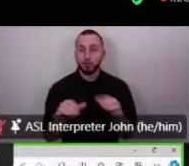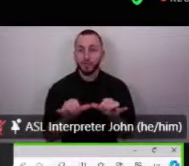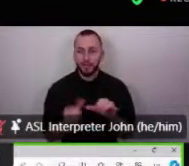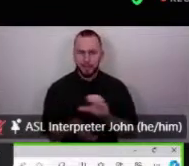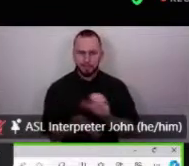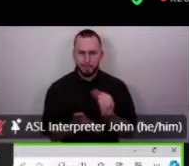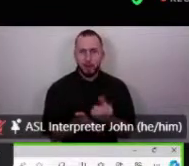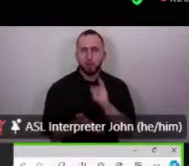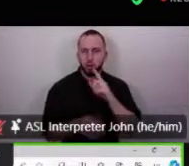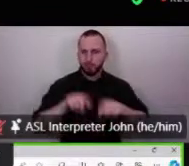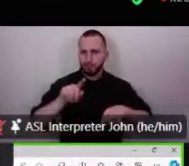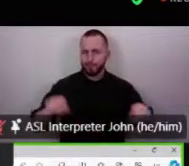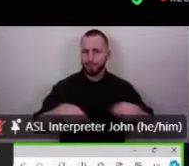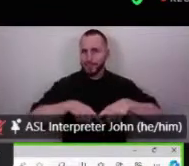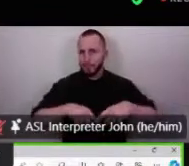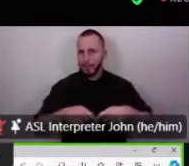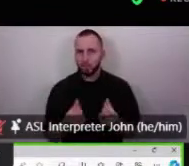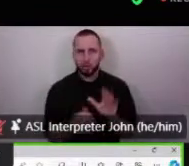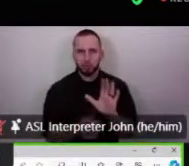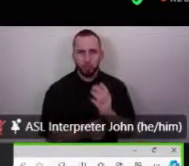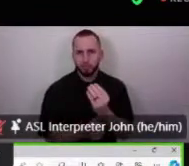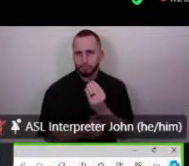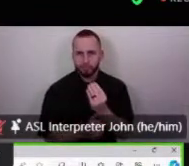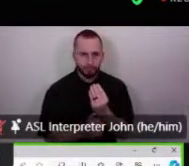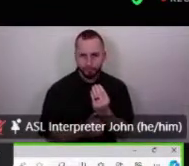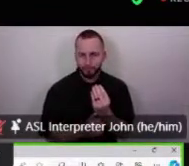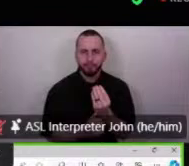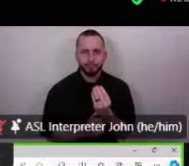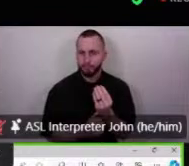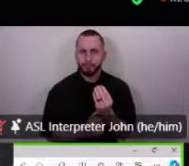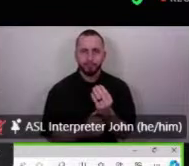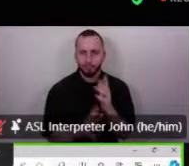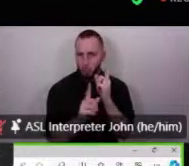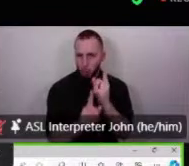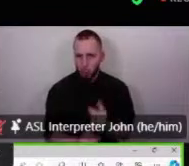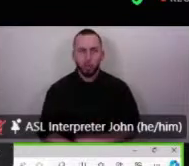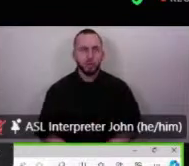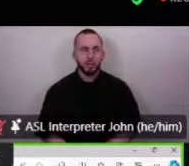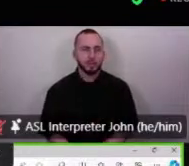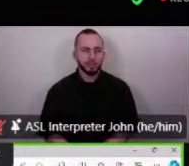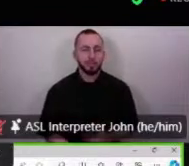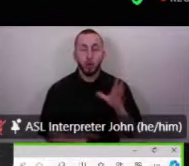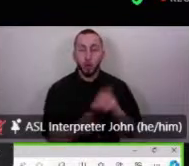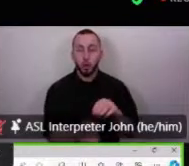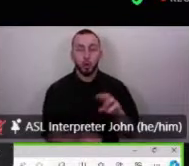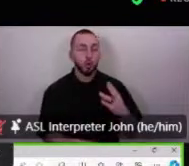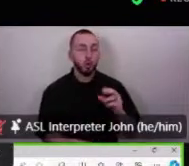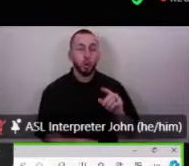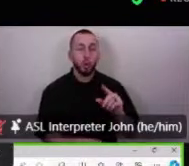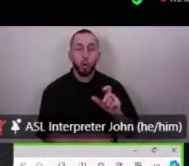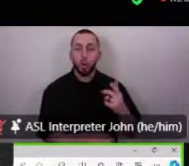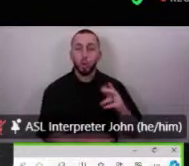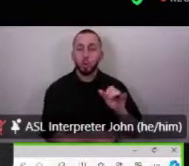depending. It also promotes things like whole grains and beans, nuts, and seeds.